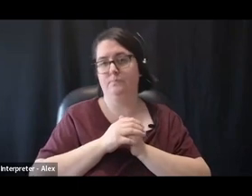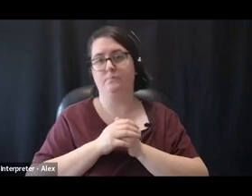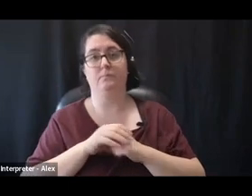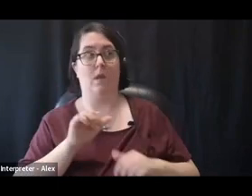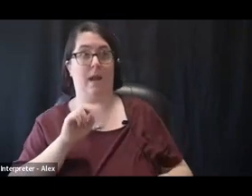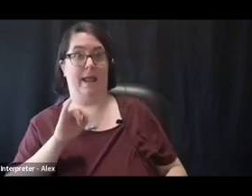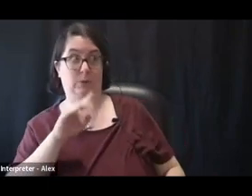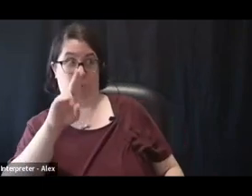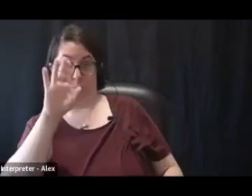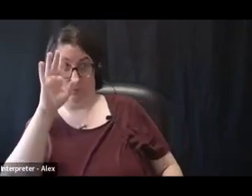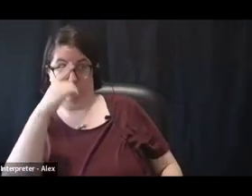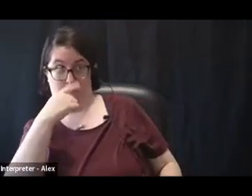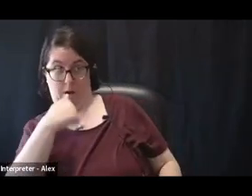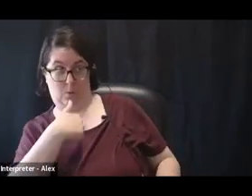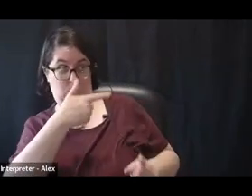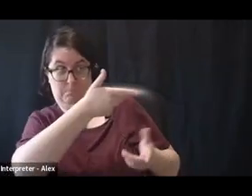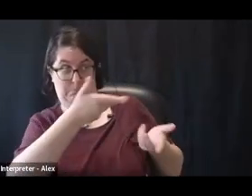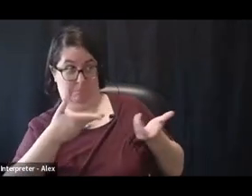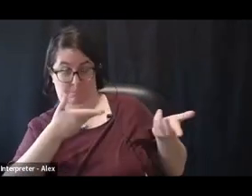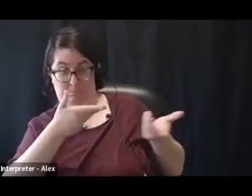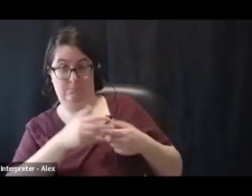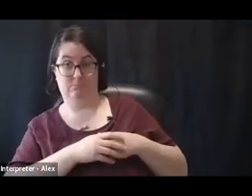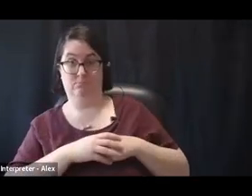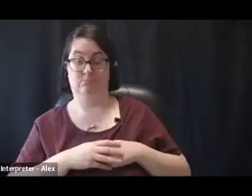Should I go first, Heather, or would you like to kick it off?